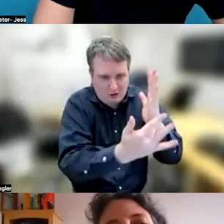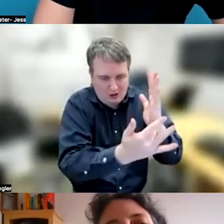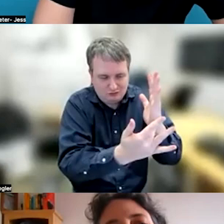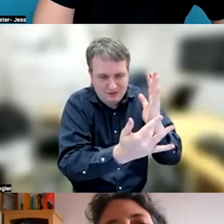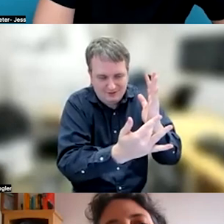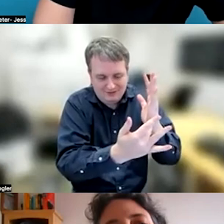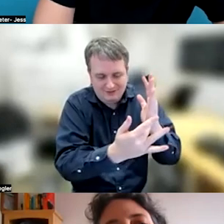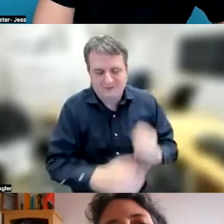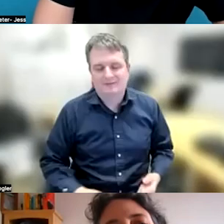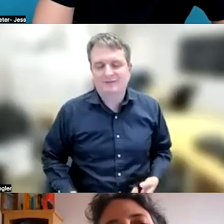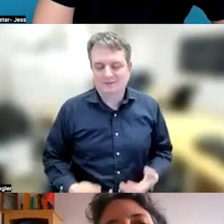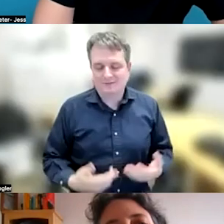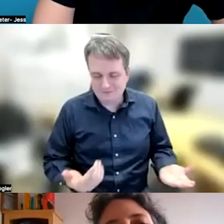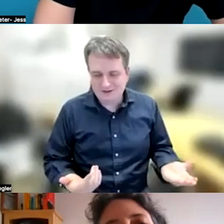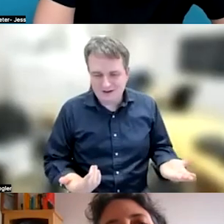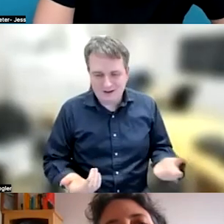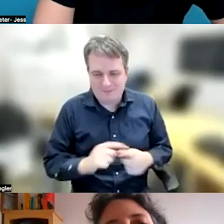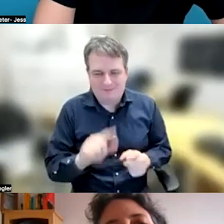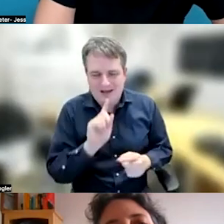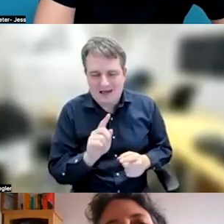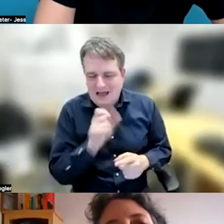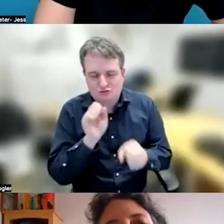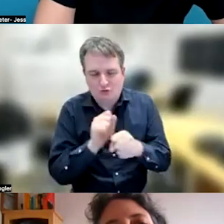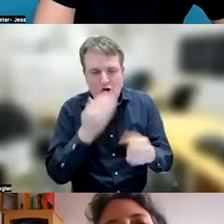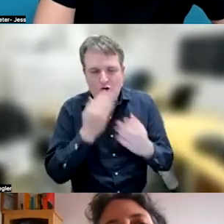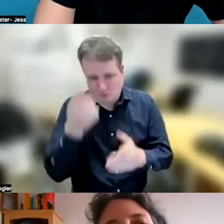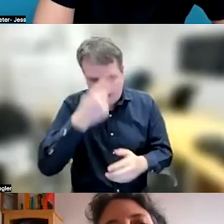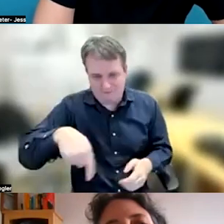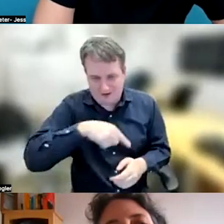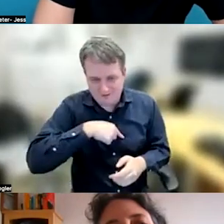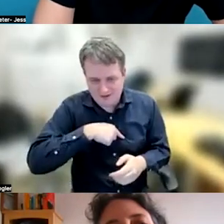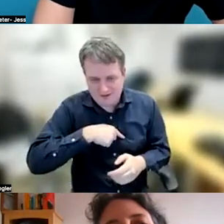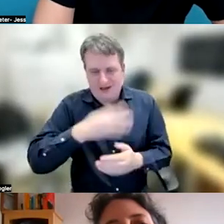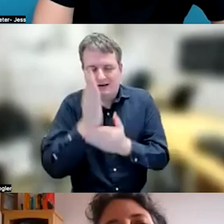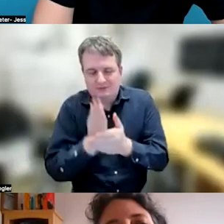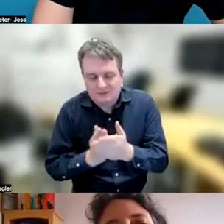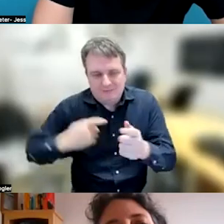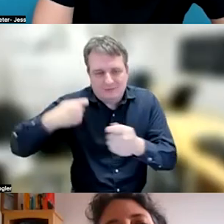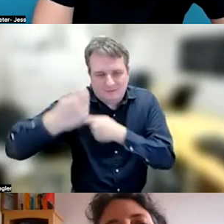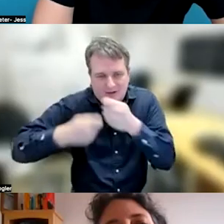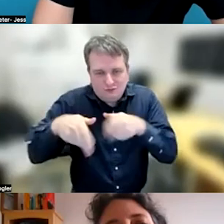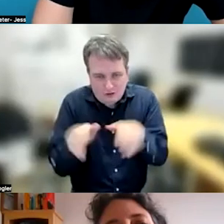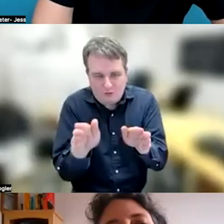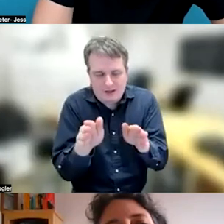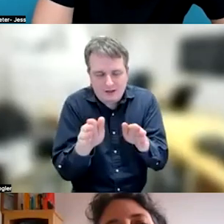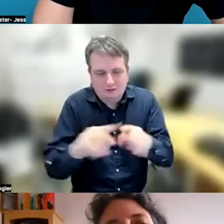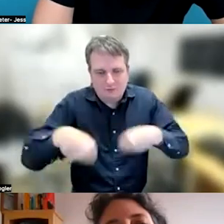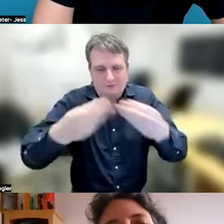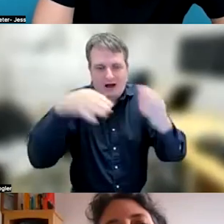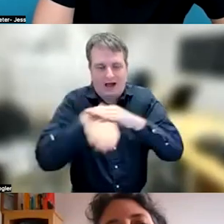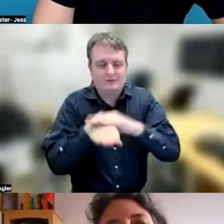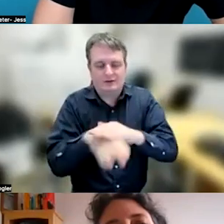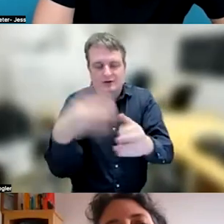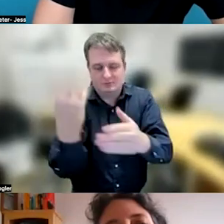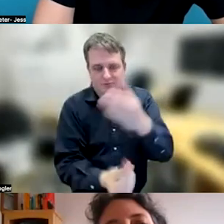And so people are forced to accept that new technology, but it's not always working correctly